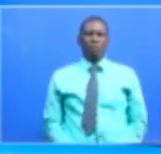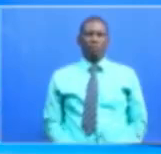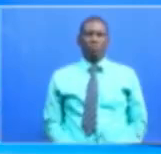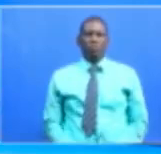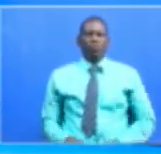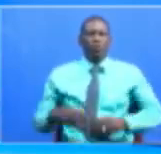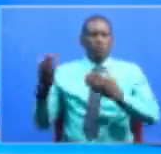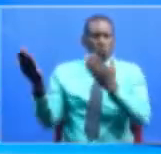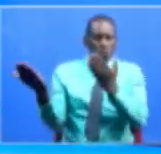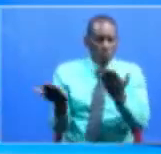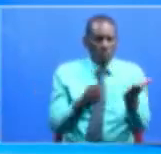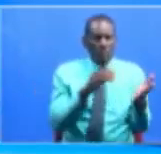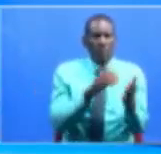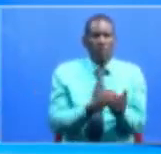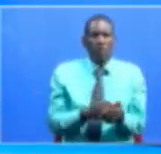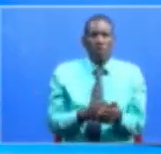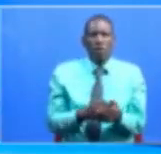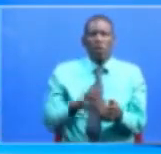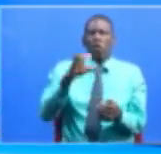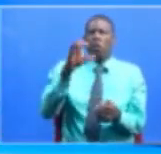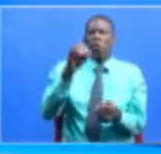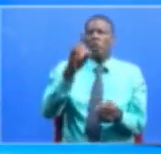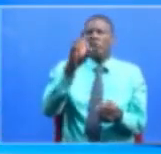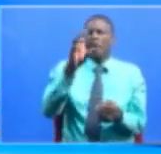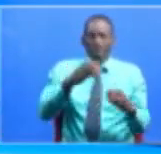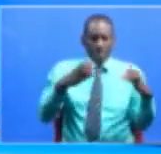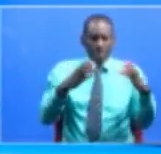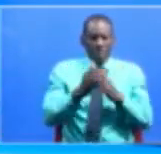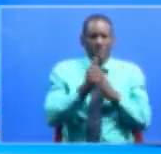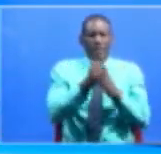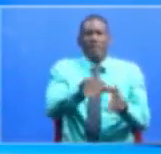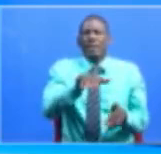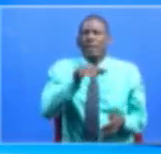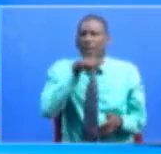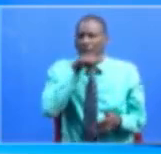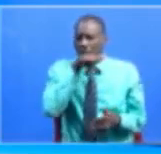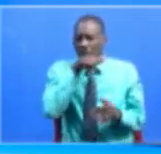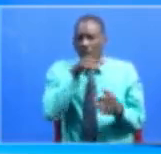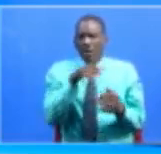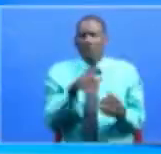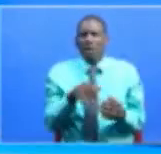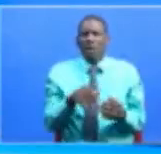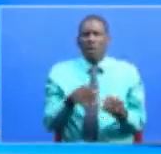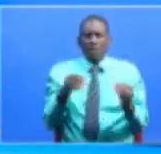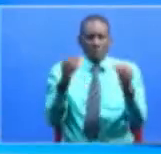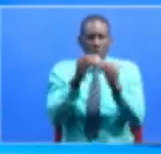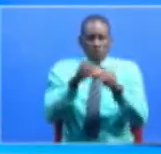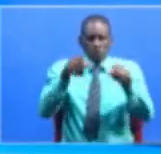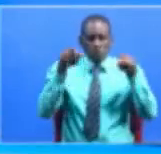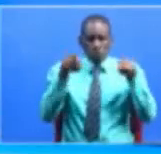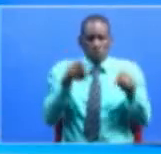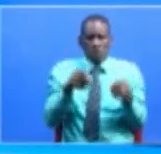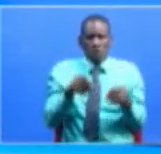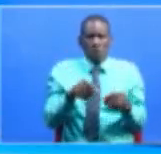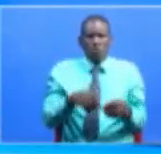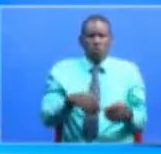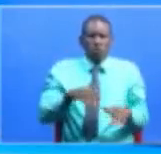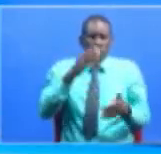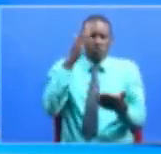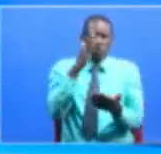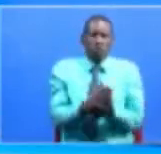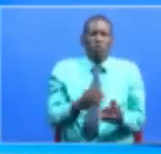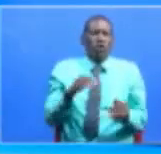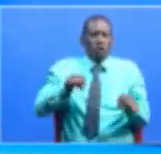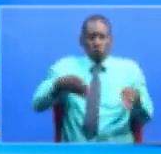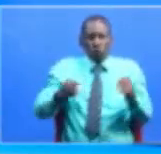Welcome back. Orange Democratic Movement Party leader Raila Odinga's rally was today temporarily disrupted in Busia